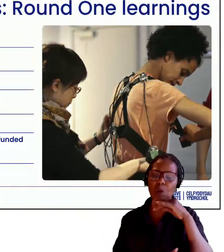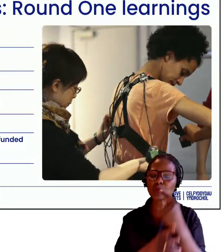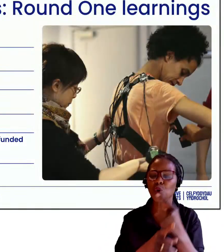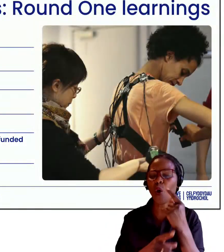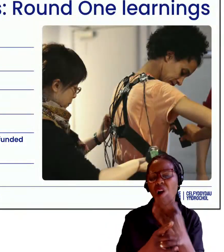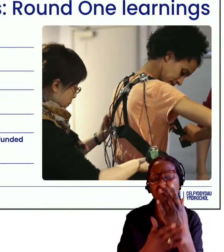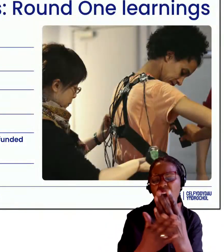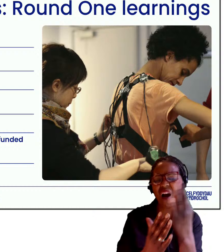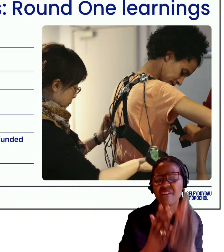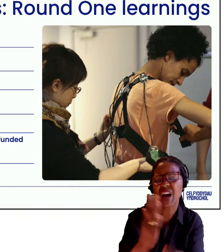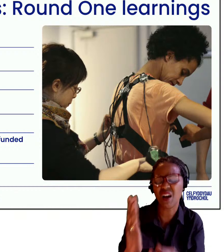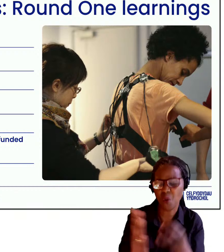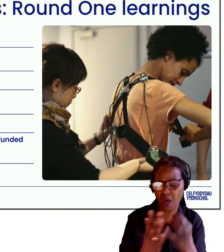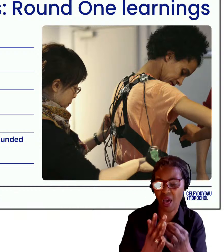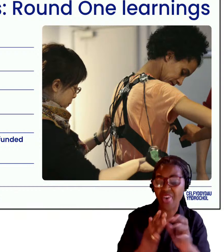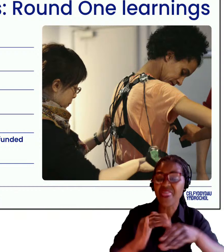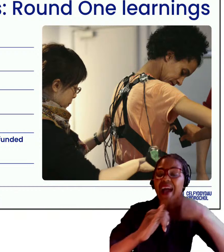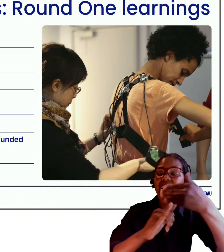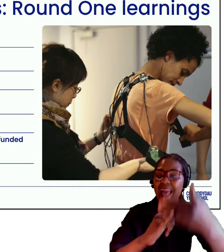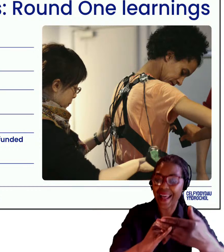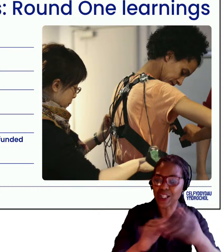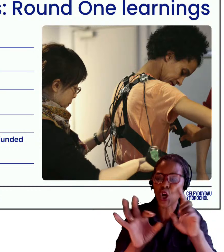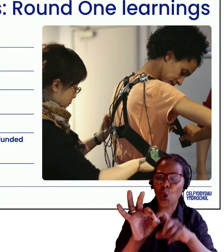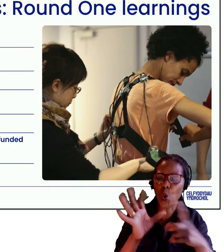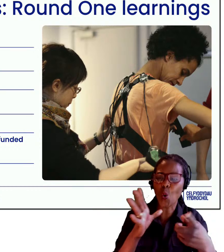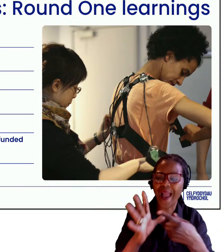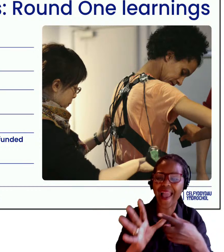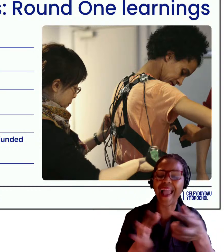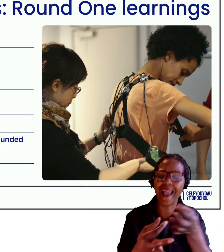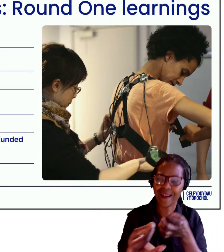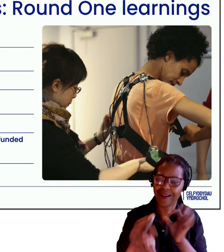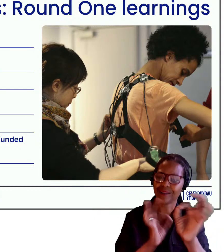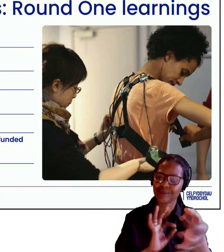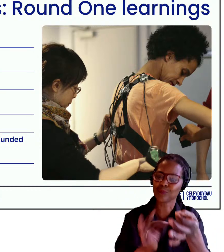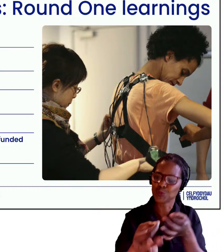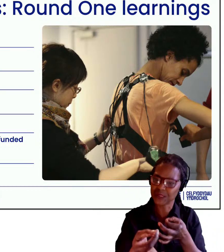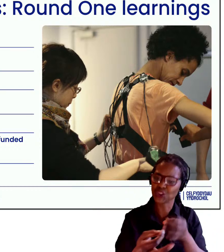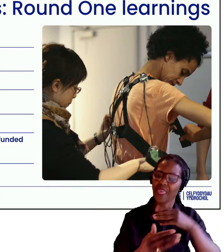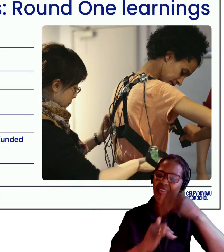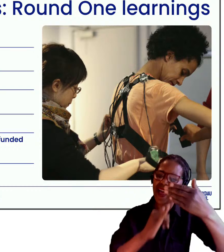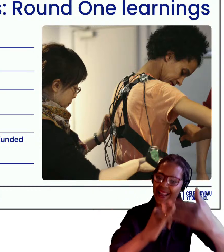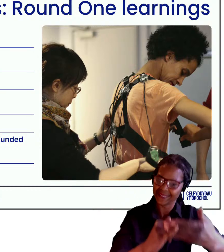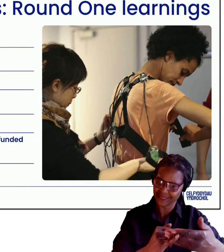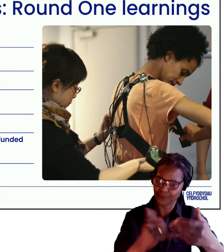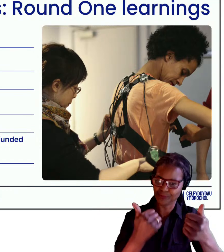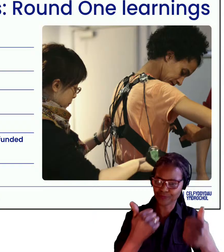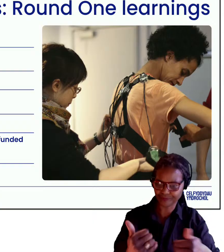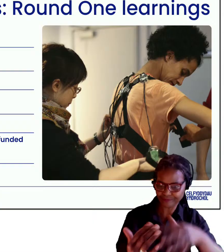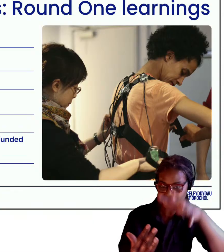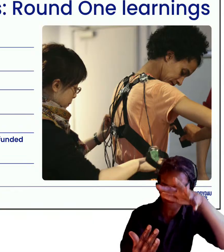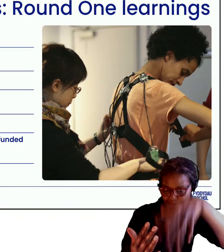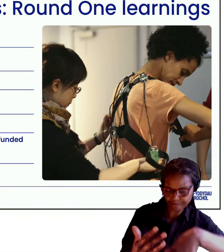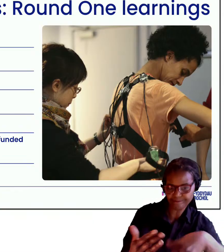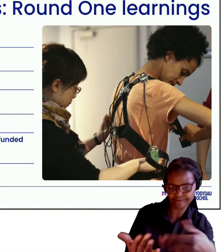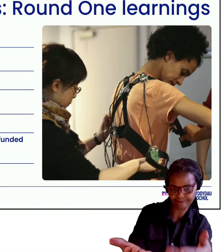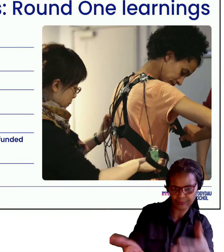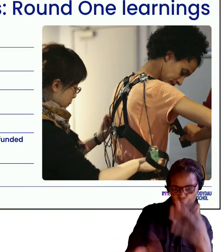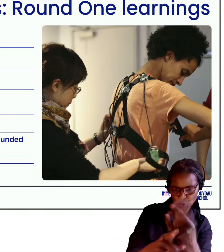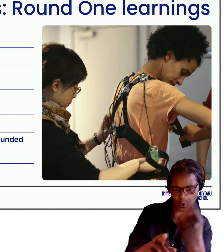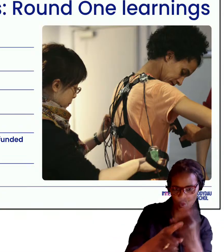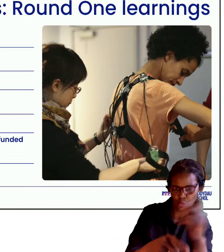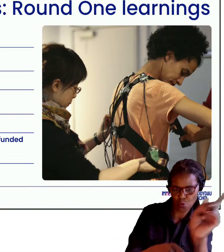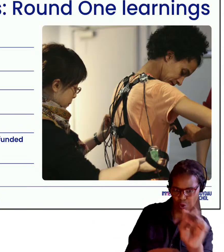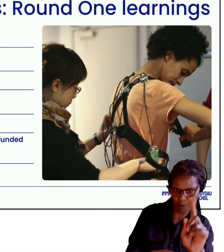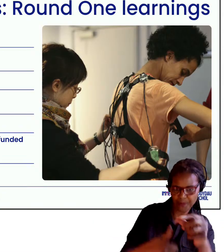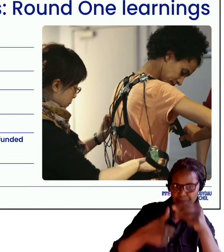we'll have some time for questions. So there's a bit of an update on the screen there of what we're going to run through today. So we'll give a recap on the funding round